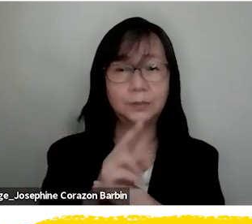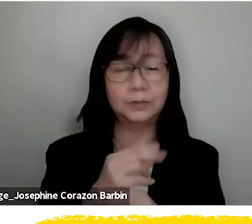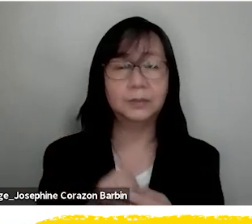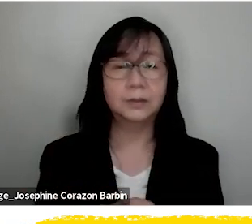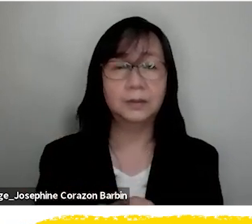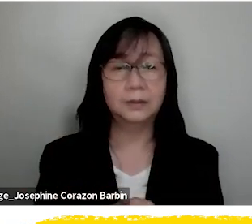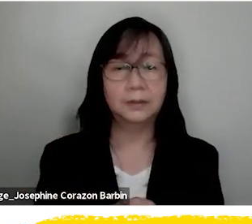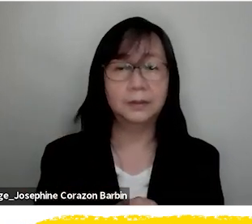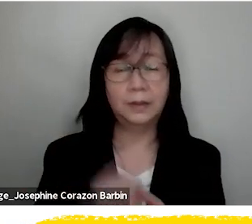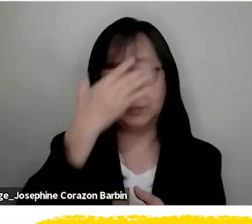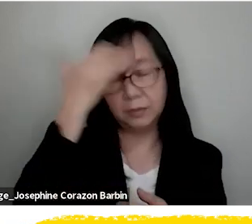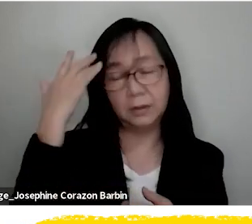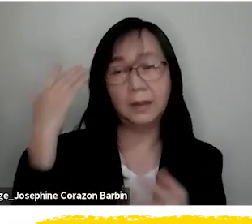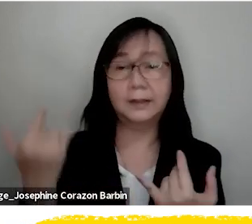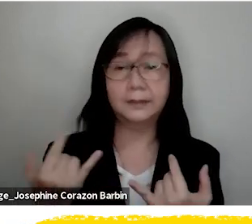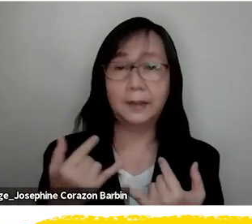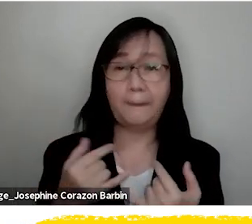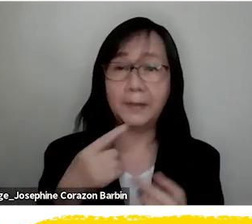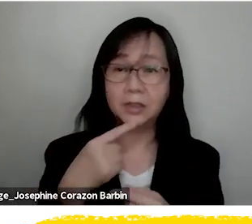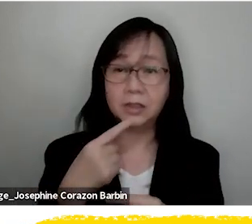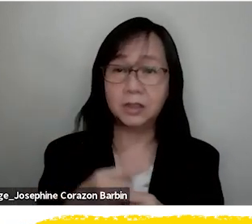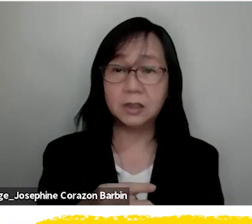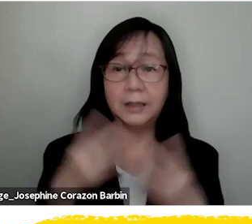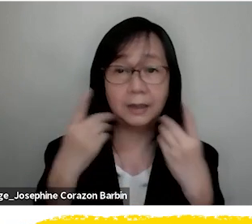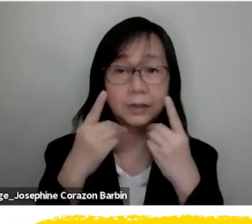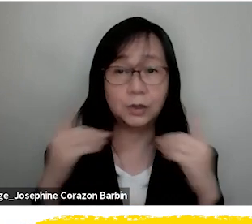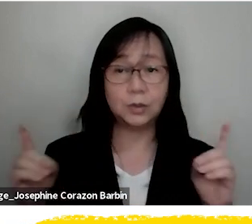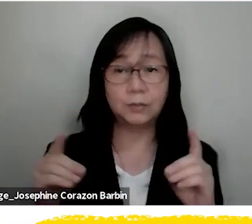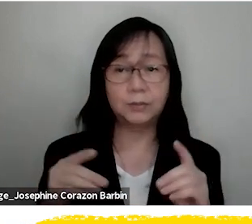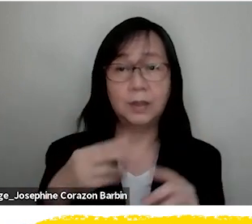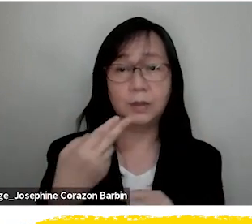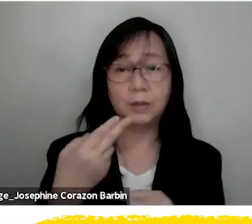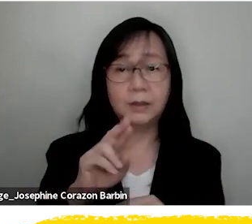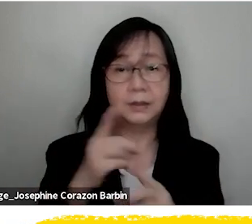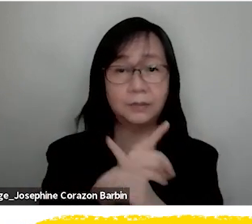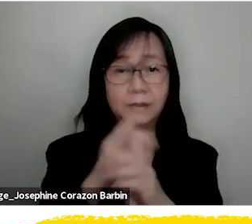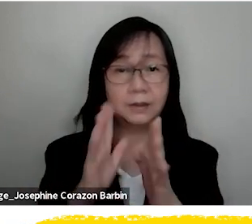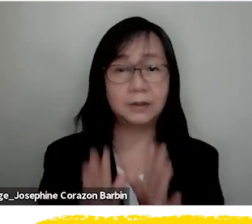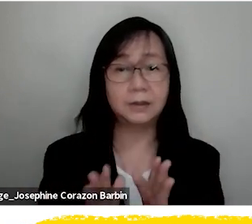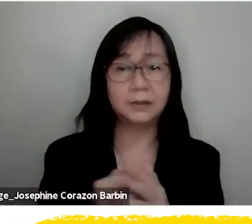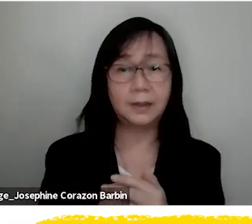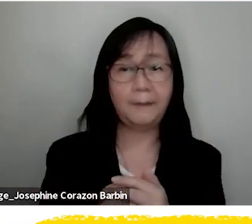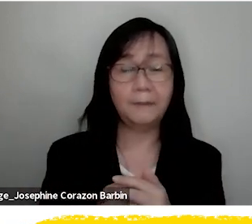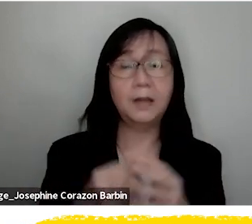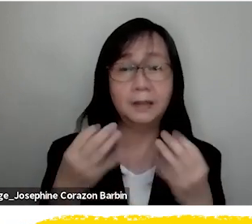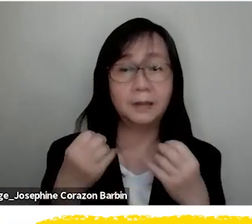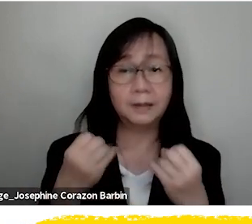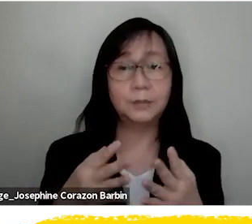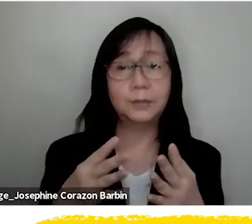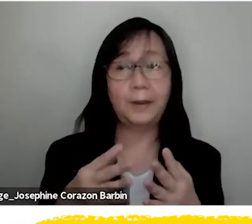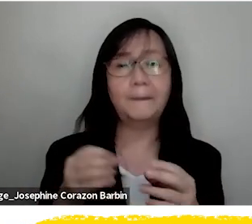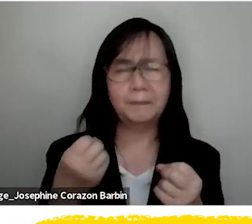to mention that the Declaration of Human Rights Defenders is available in many of the national